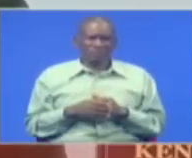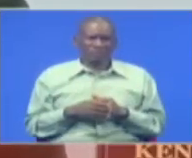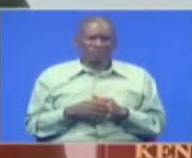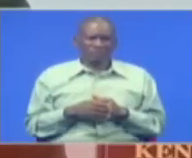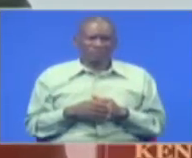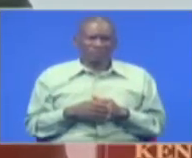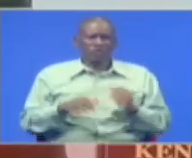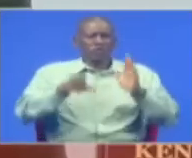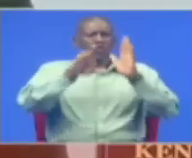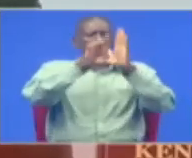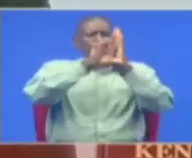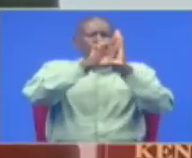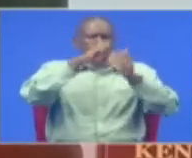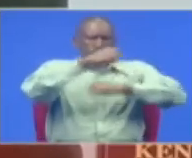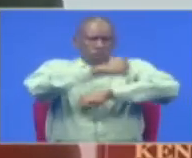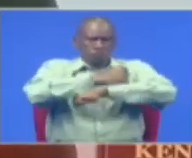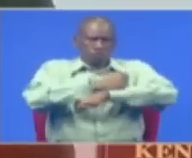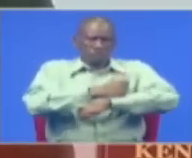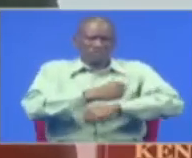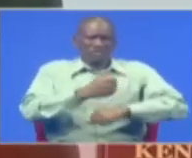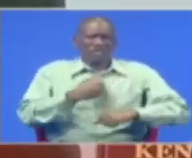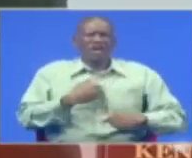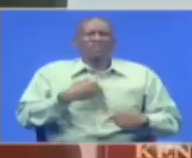law schools have better